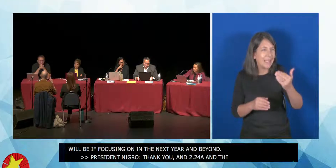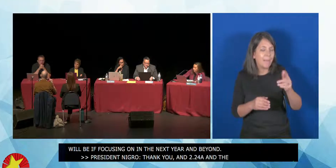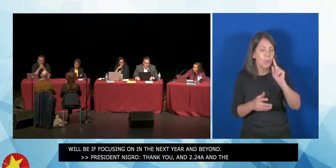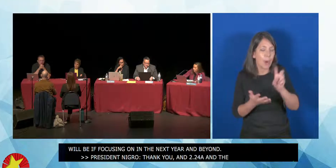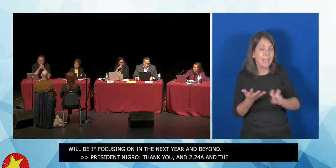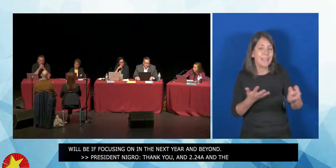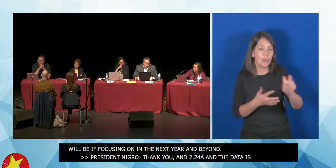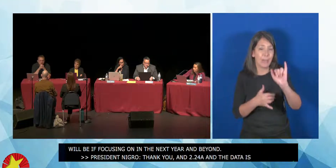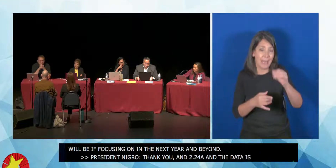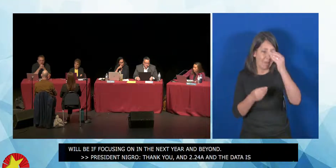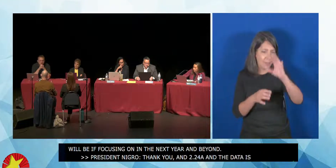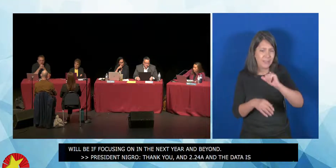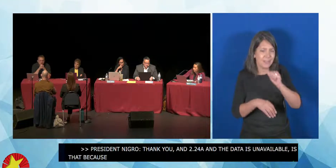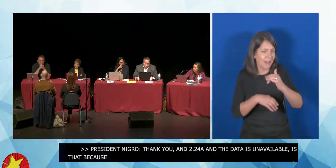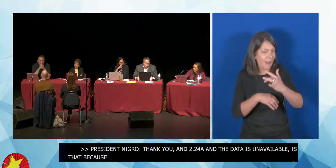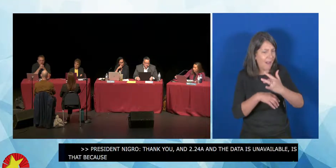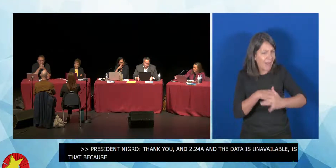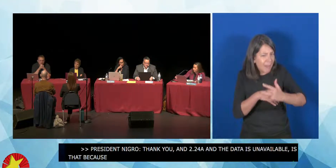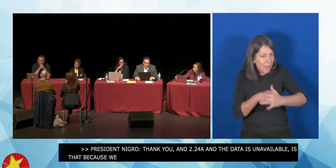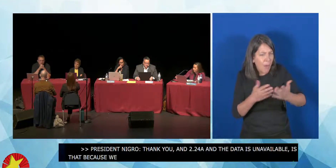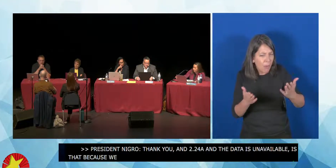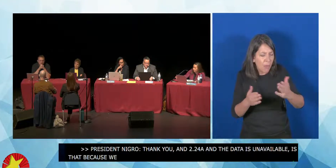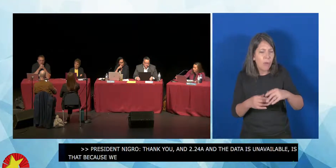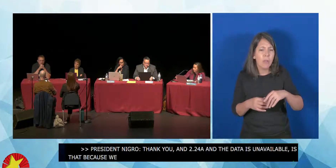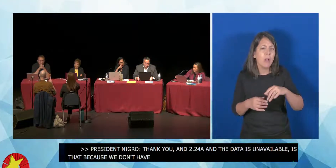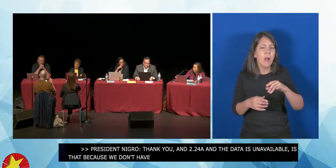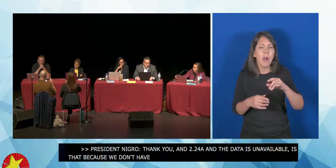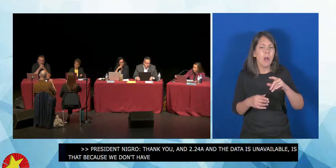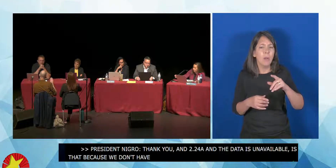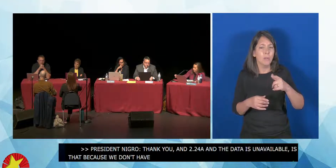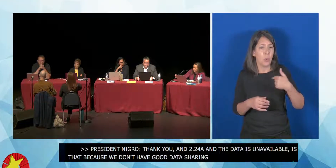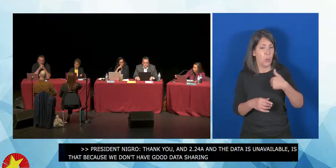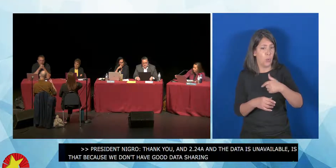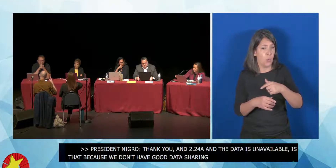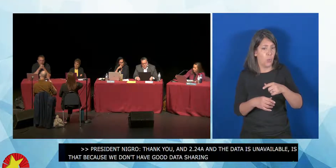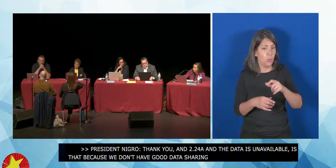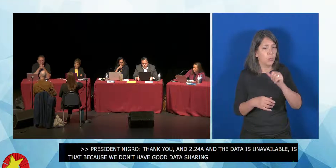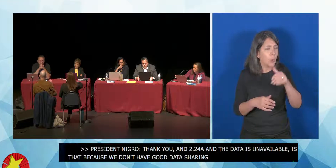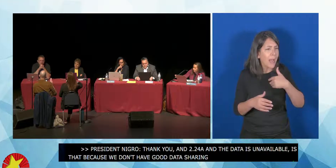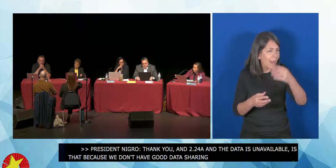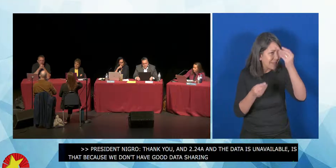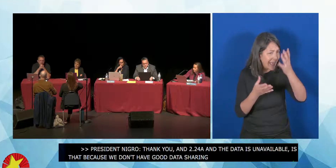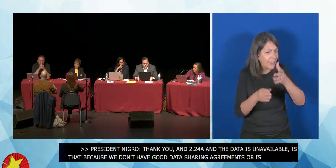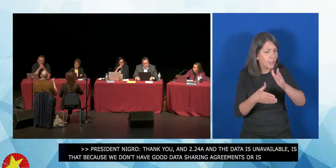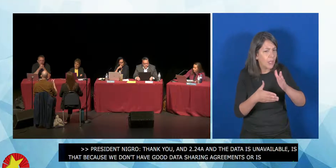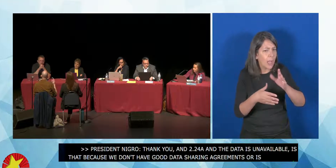have good data sharing agreements with some of the co-ops, or is that for some other reason?